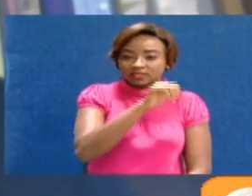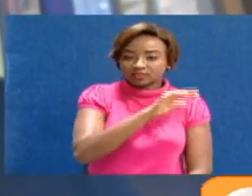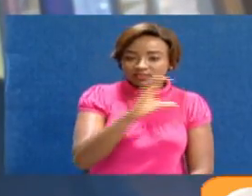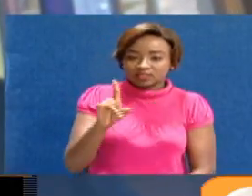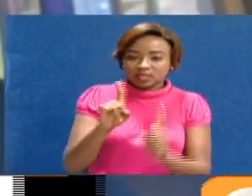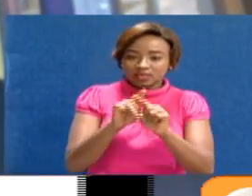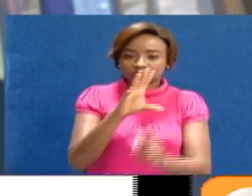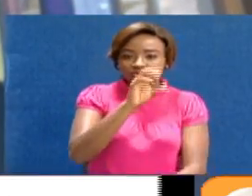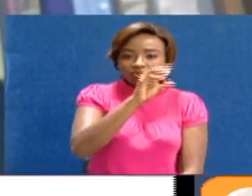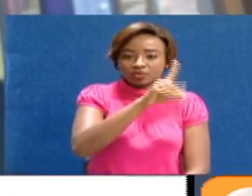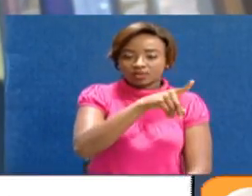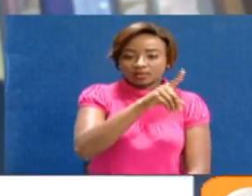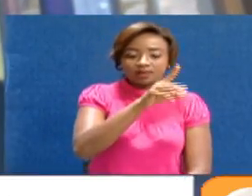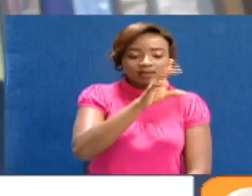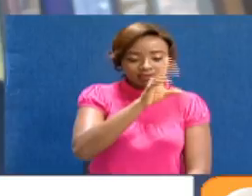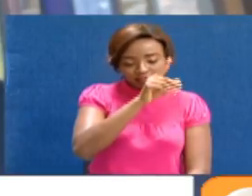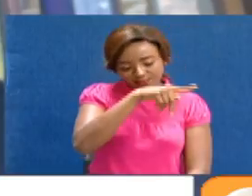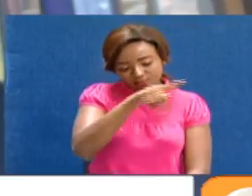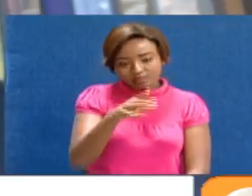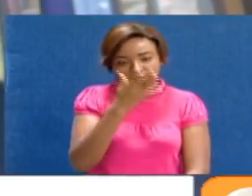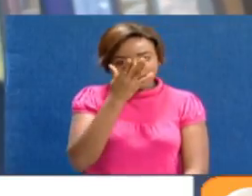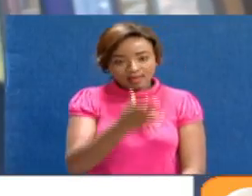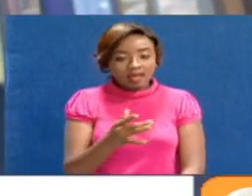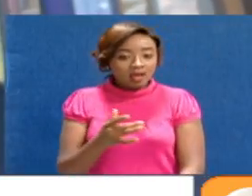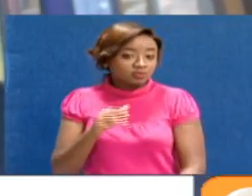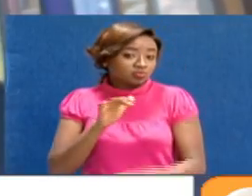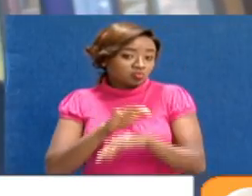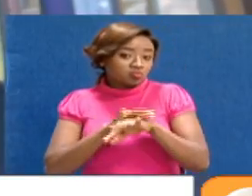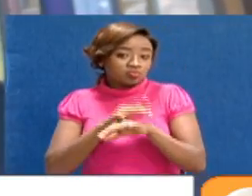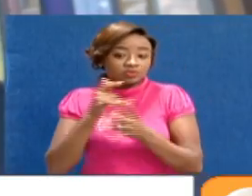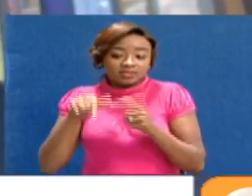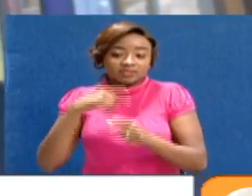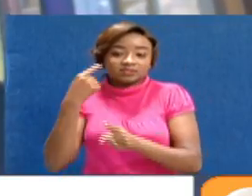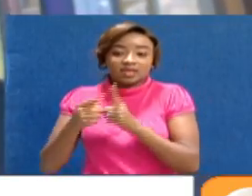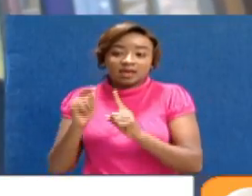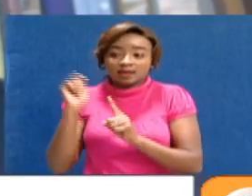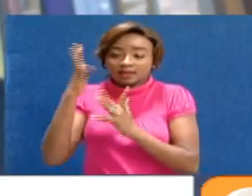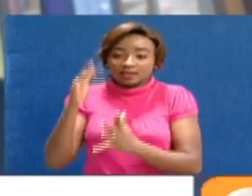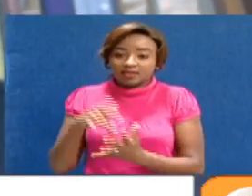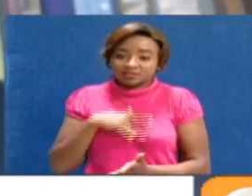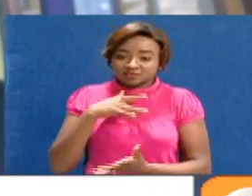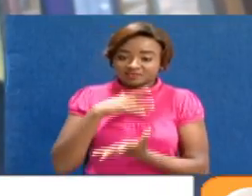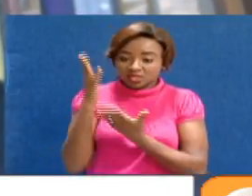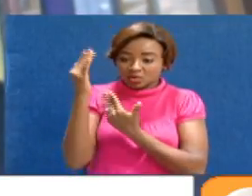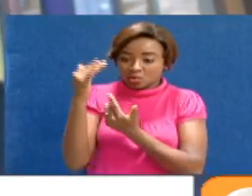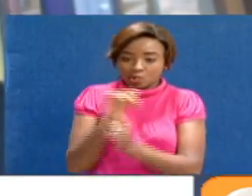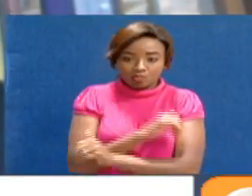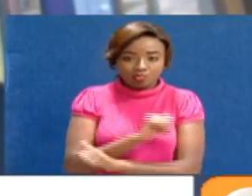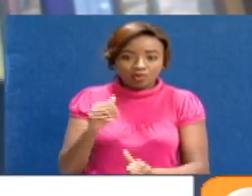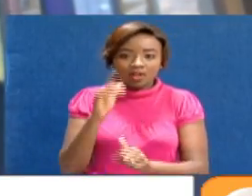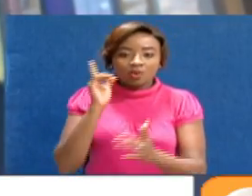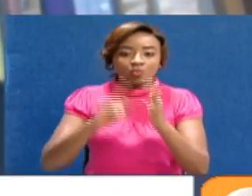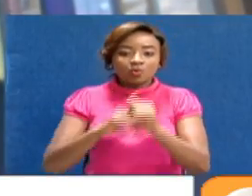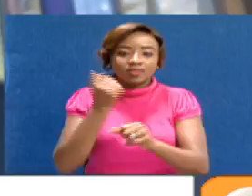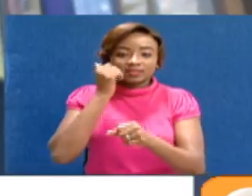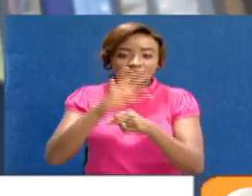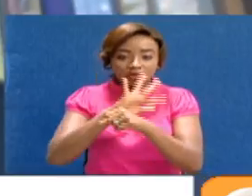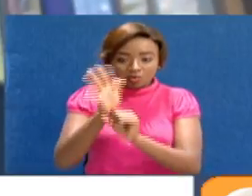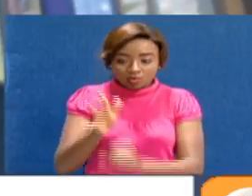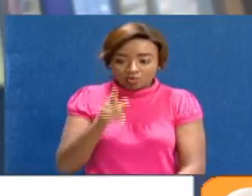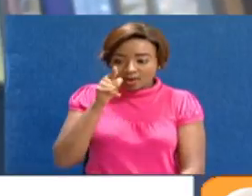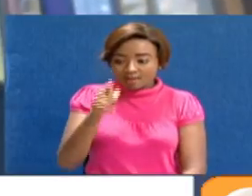here, because I think before the end of the year, it would be good for Kenyans to just close the year with some hope that the